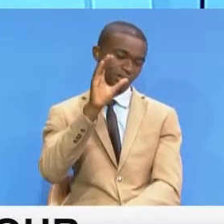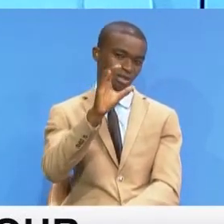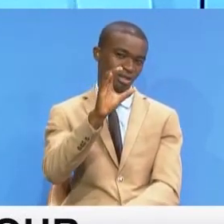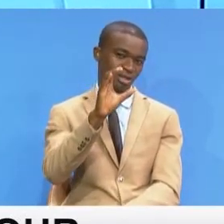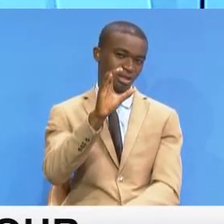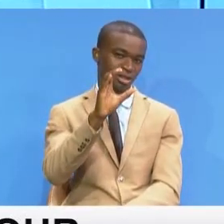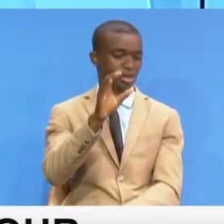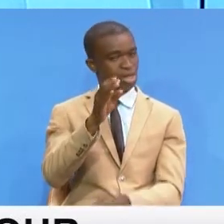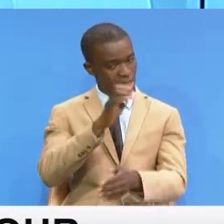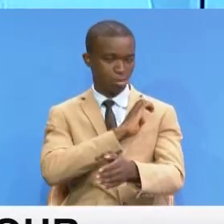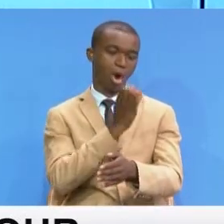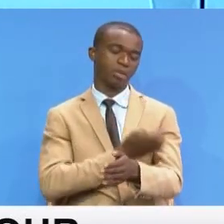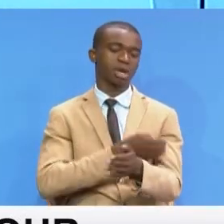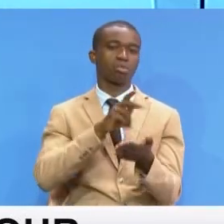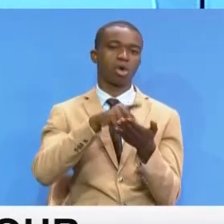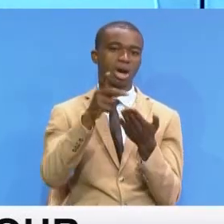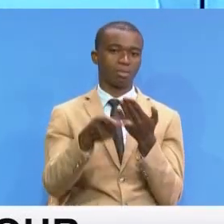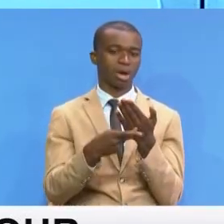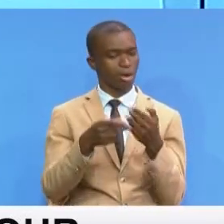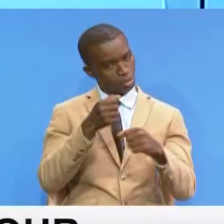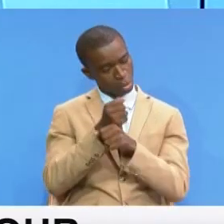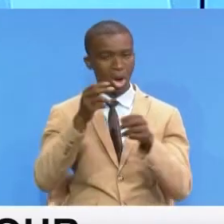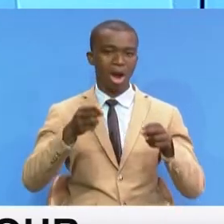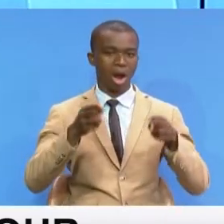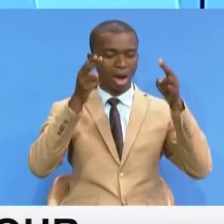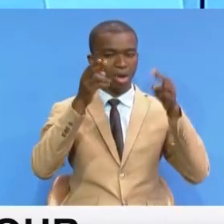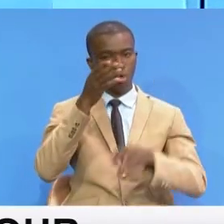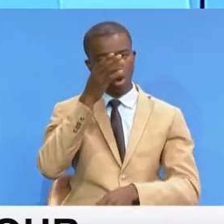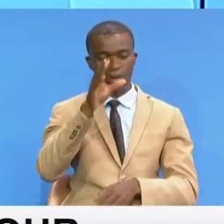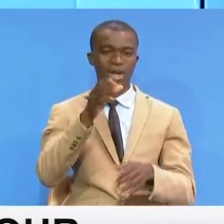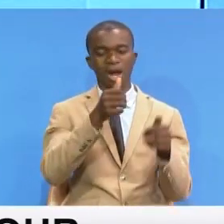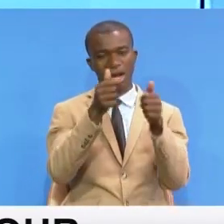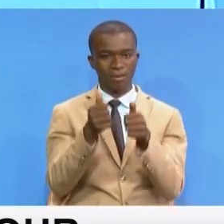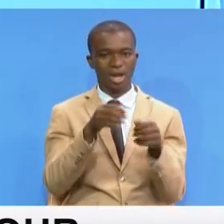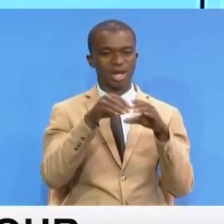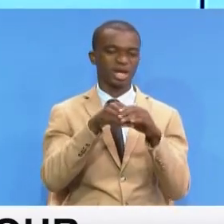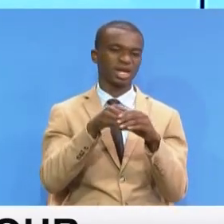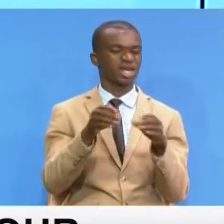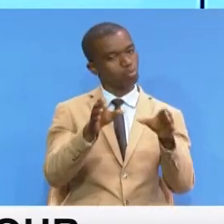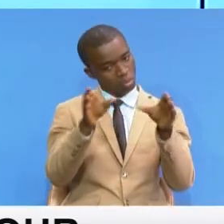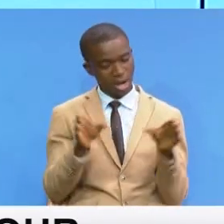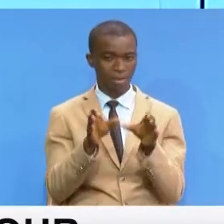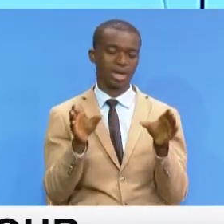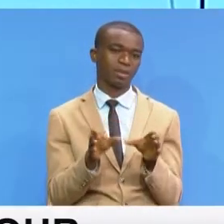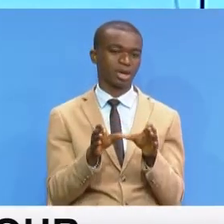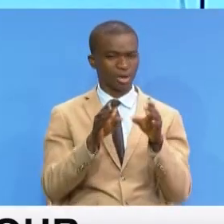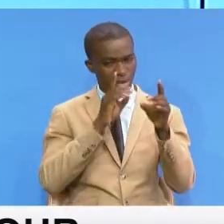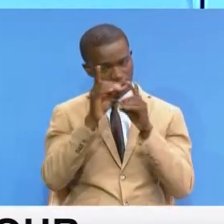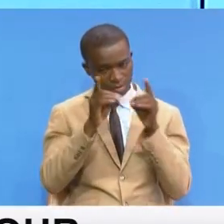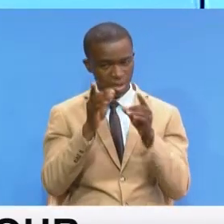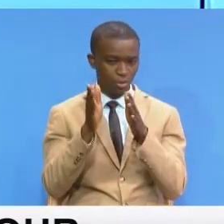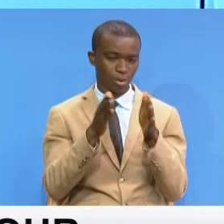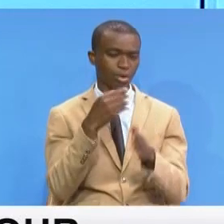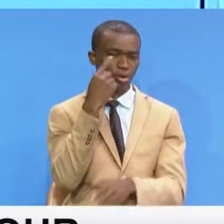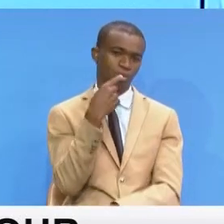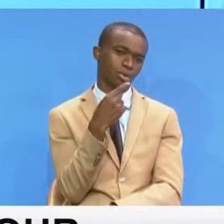CEEC Empowerment, has created high corruption activities in constituencies. The debate was organized